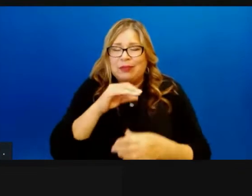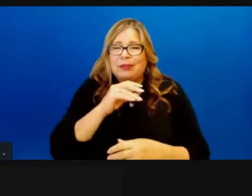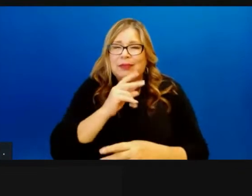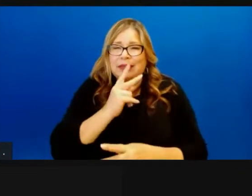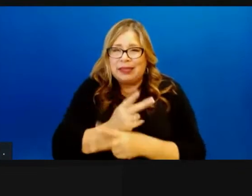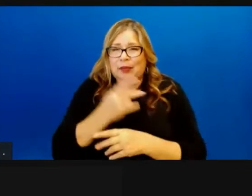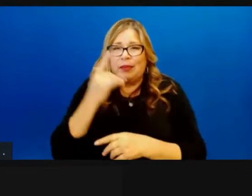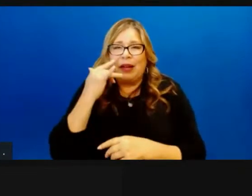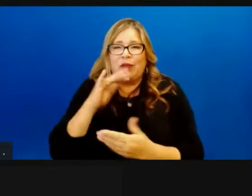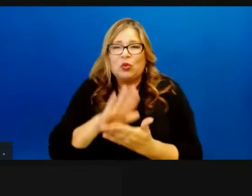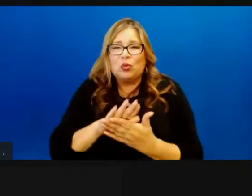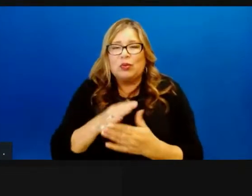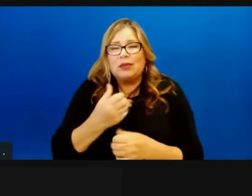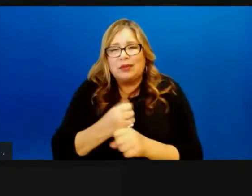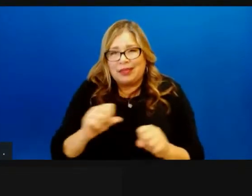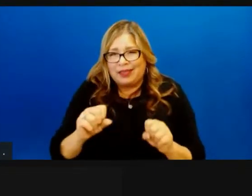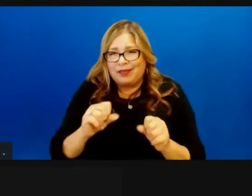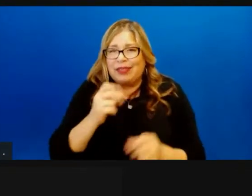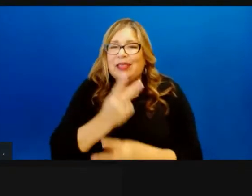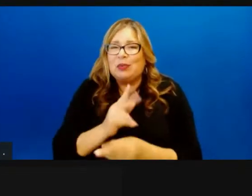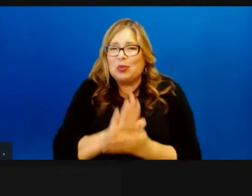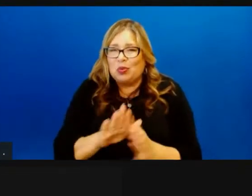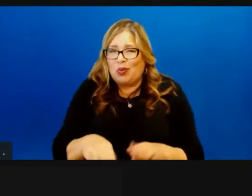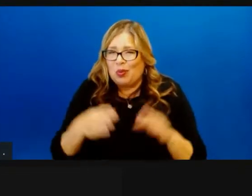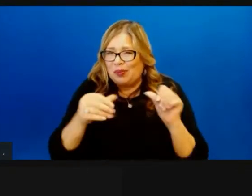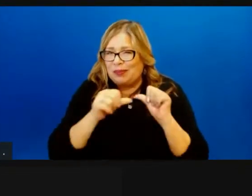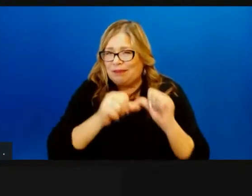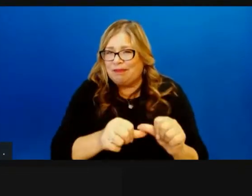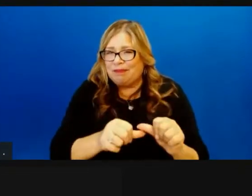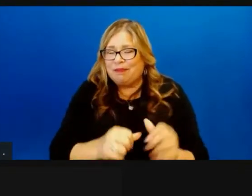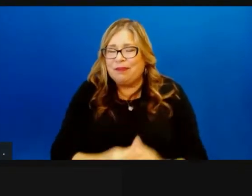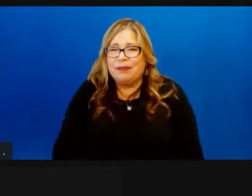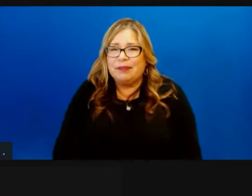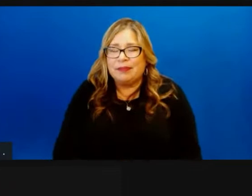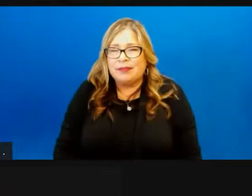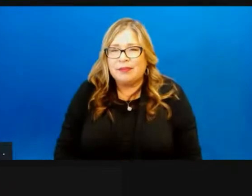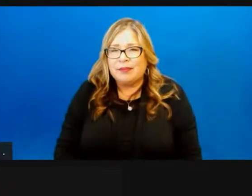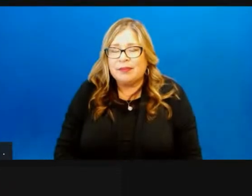Next question comes from Alex Michelson, Fox 11 News.